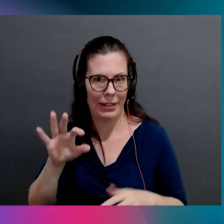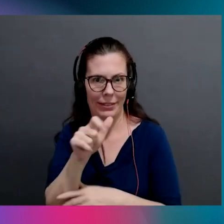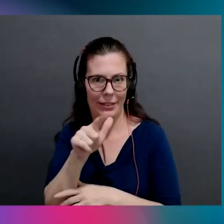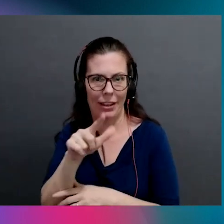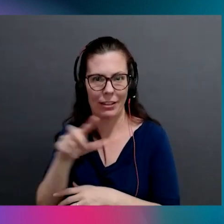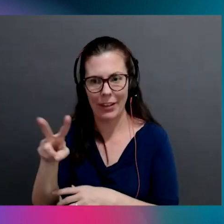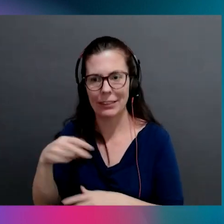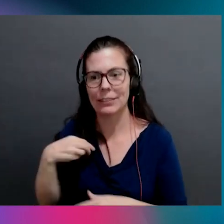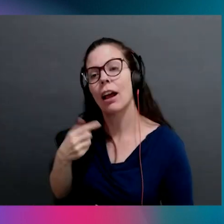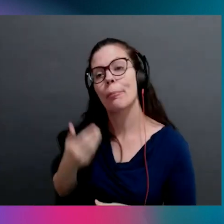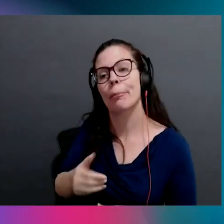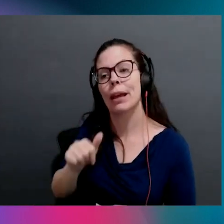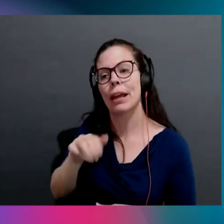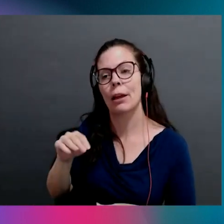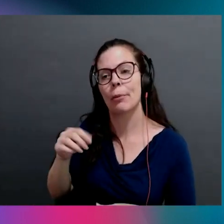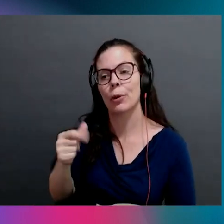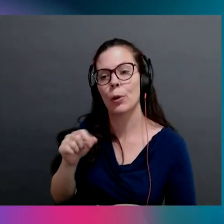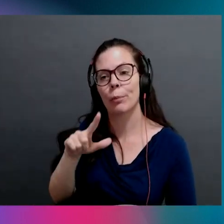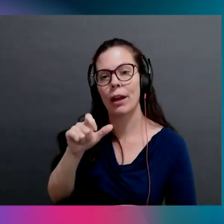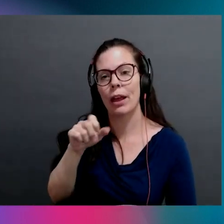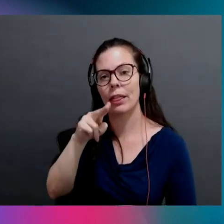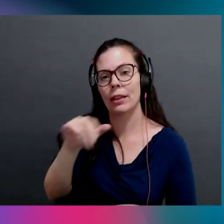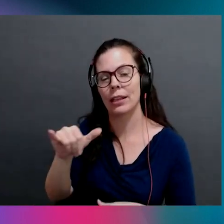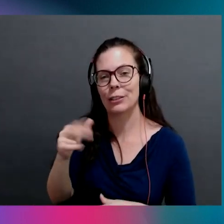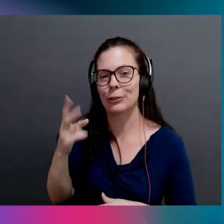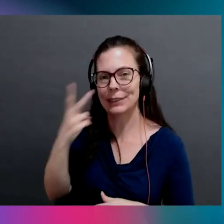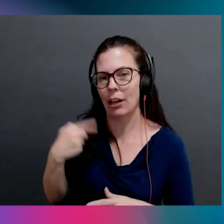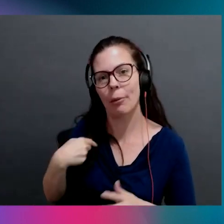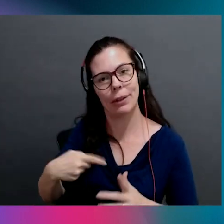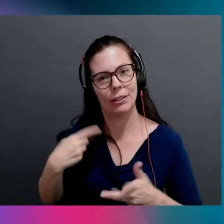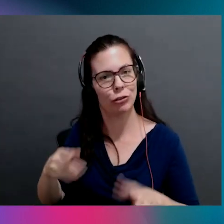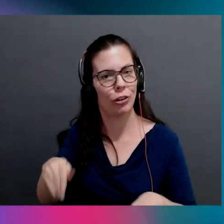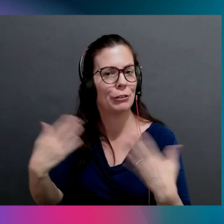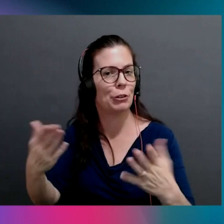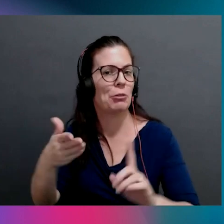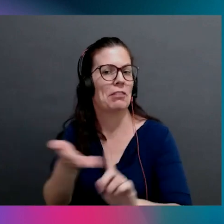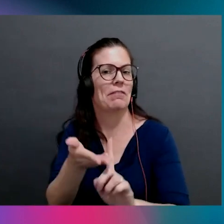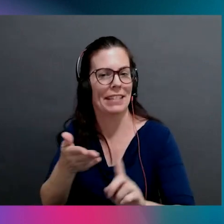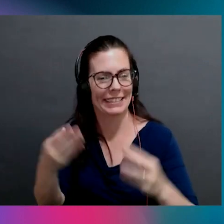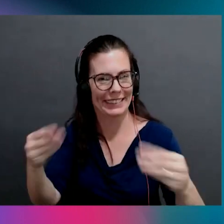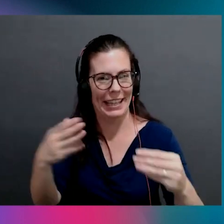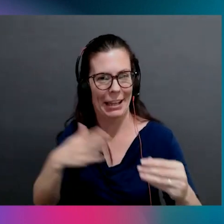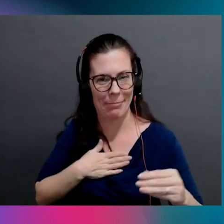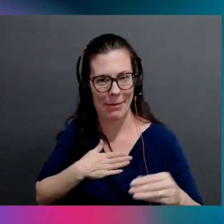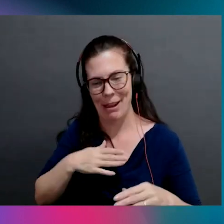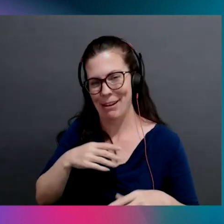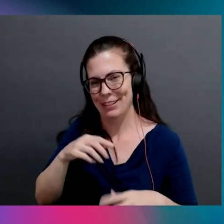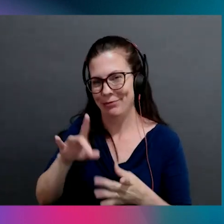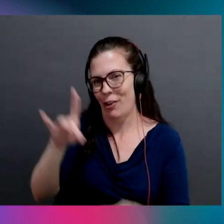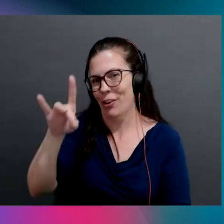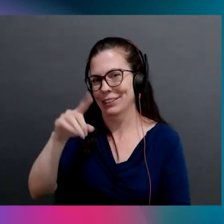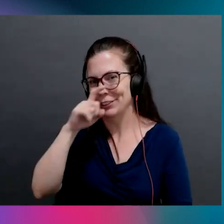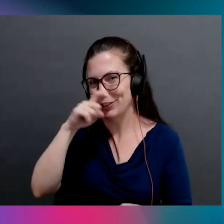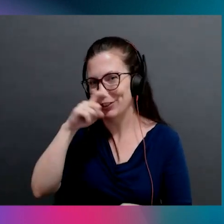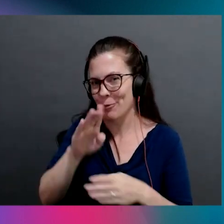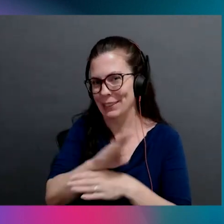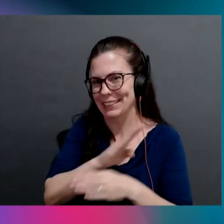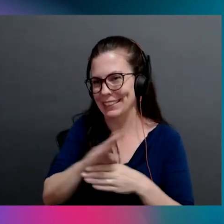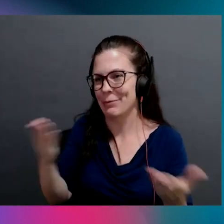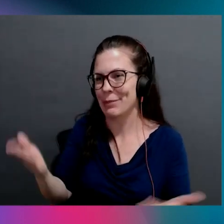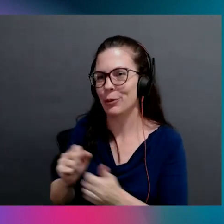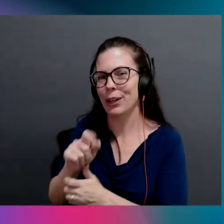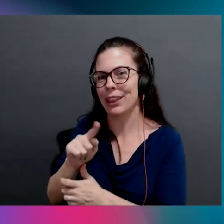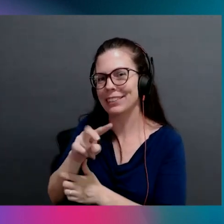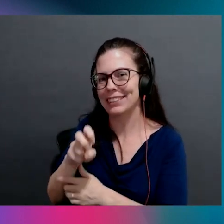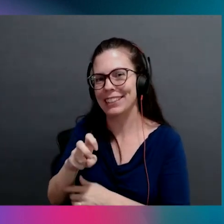You just saw me pitching my haunted doll business. I'm here with Steve. Steve, who are you? I'm Steve Roberts,